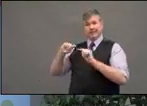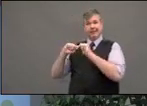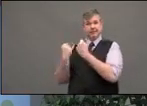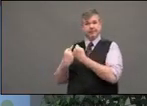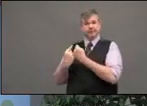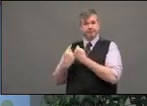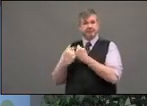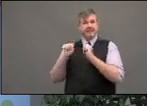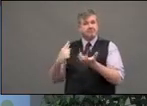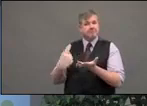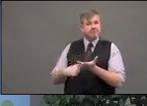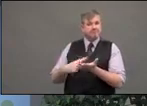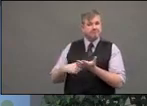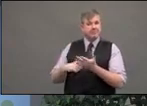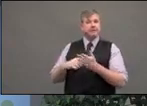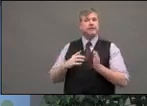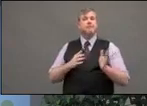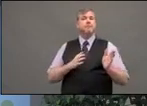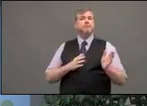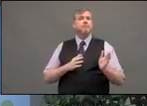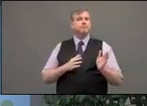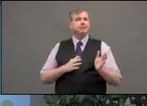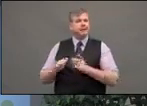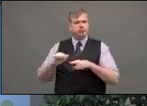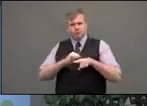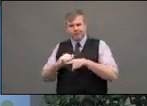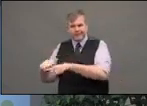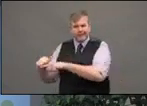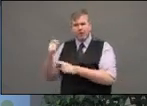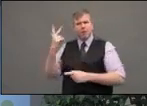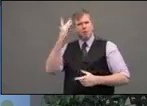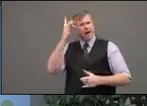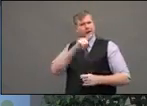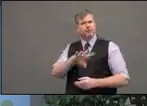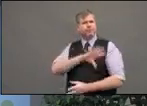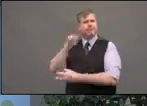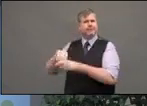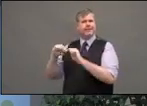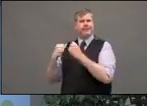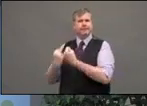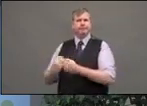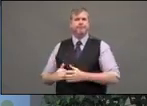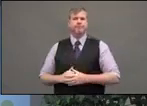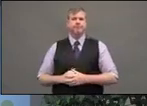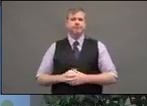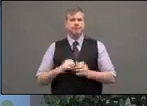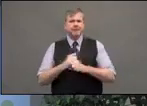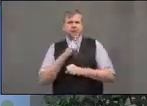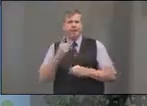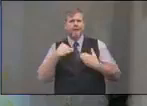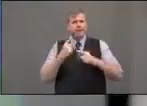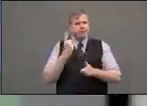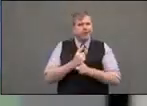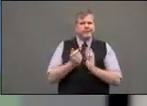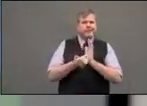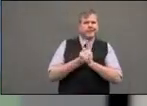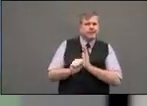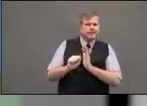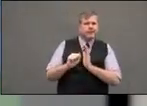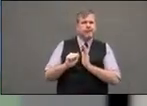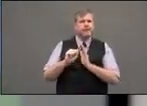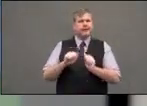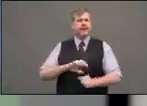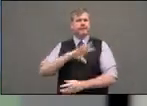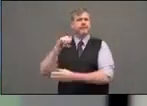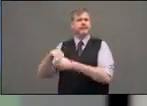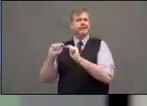you're becoming part of our team and we want to make sure you have the tools you need to offer this really important information to the community being impacted by COVID. So